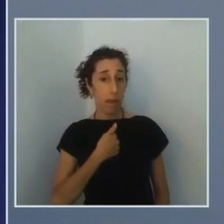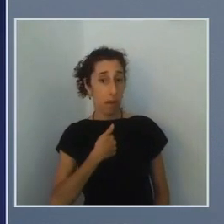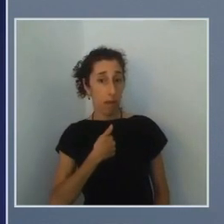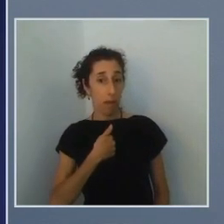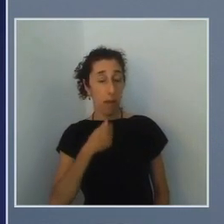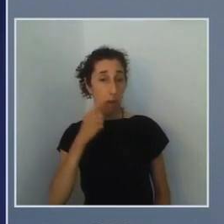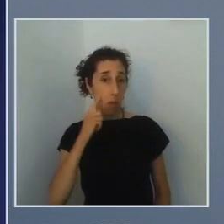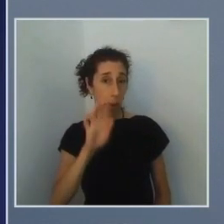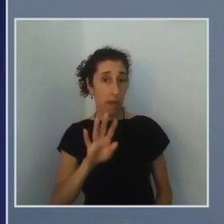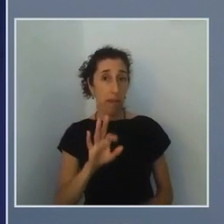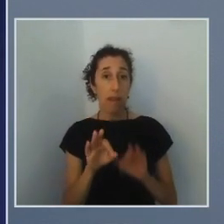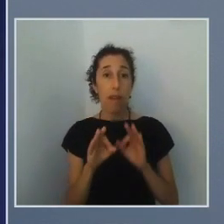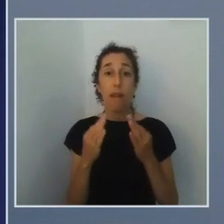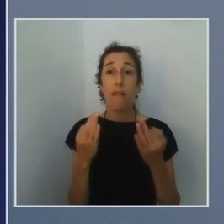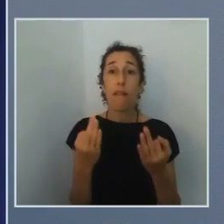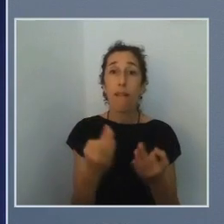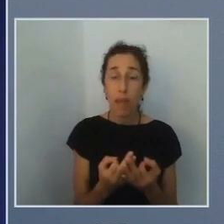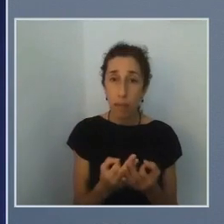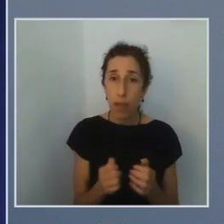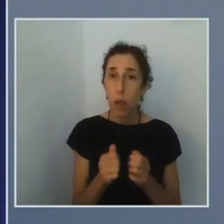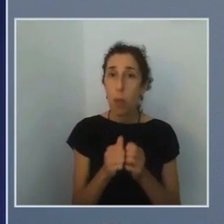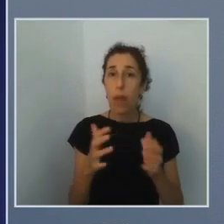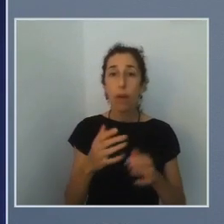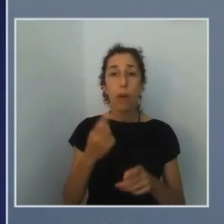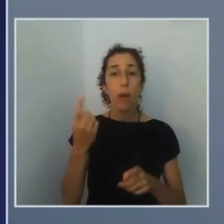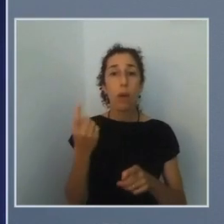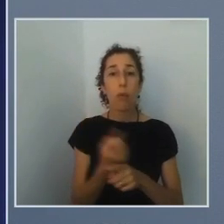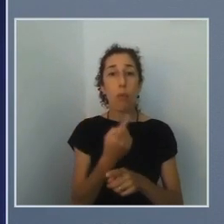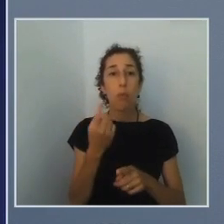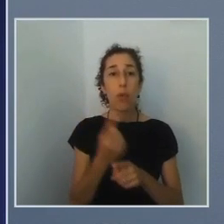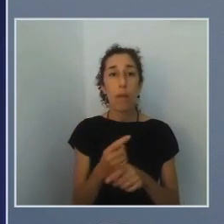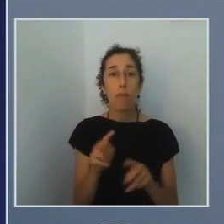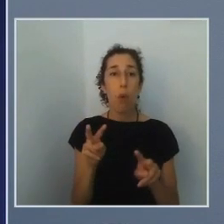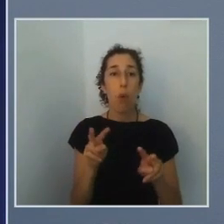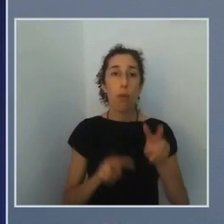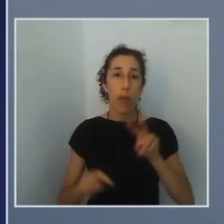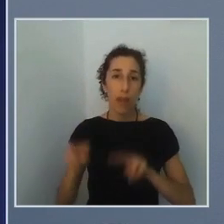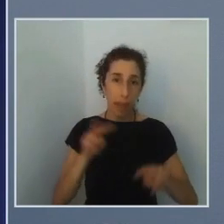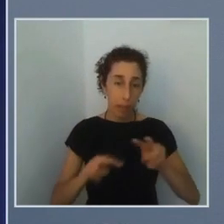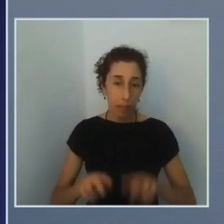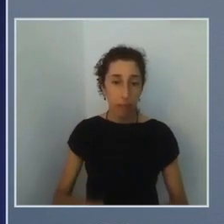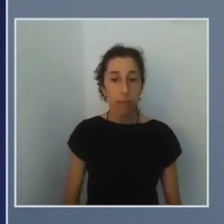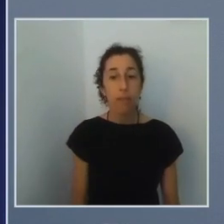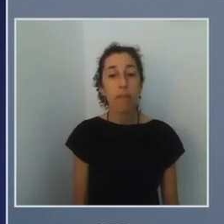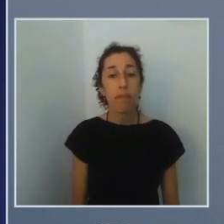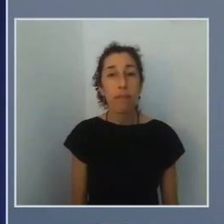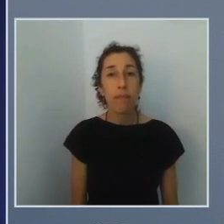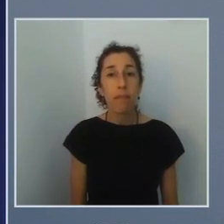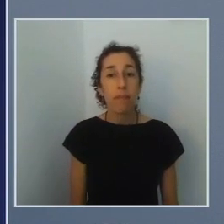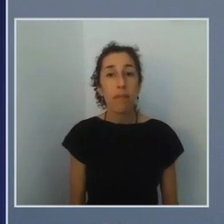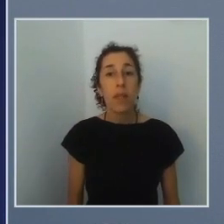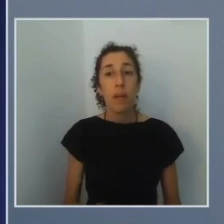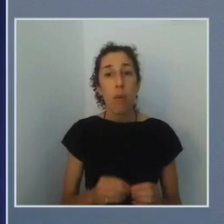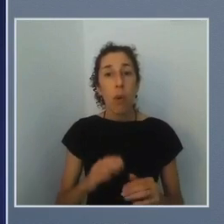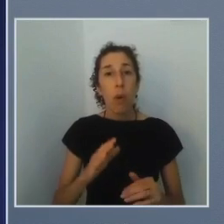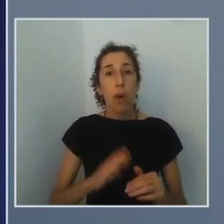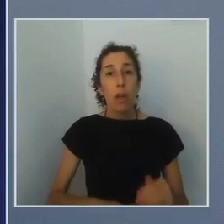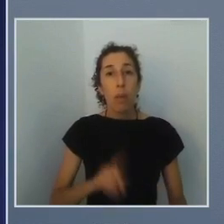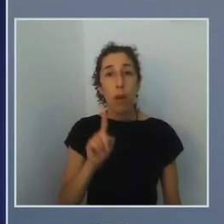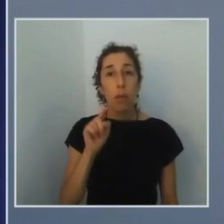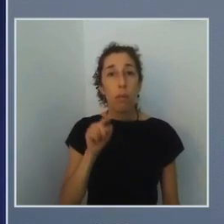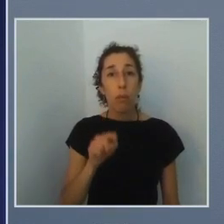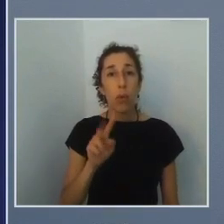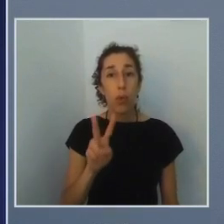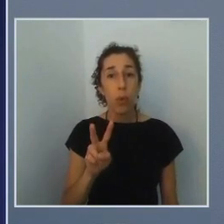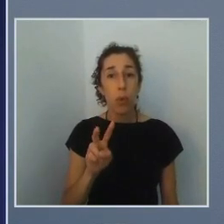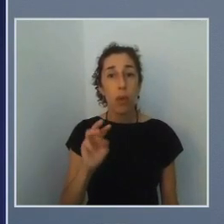their use. He received more than $1.2 million in reimbursement in just a